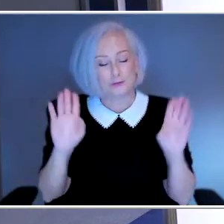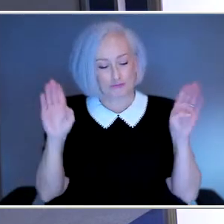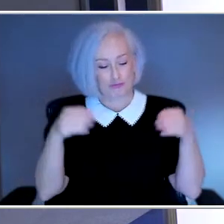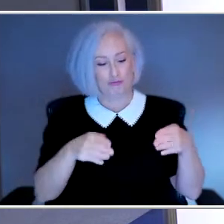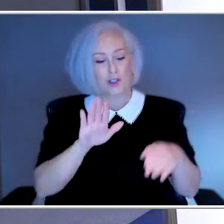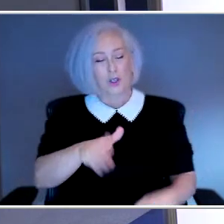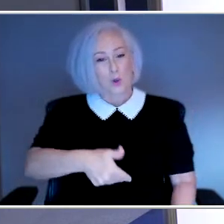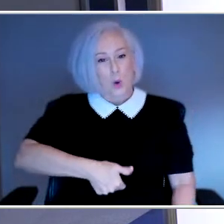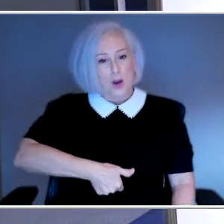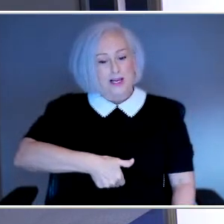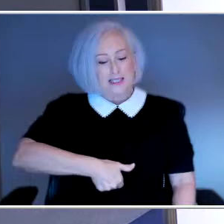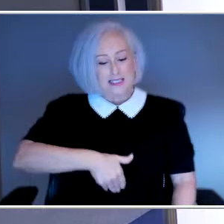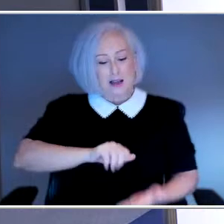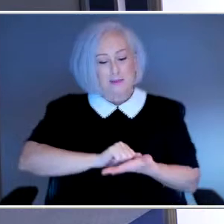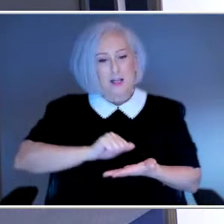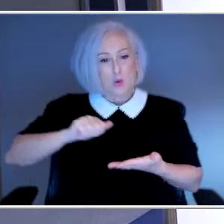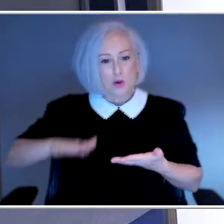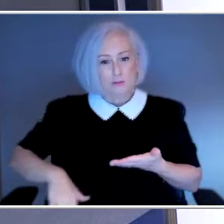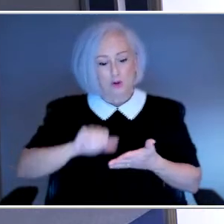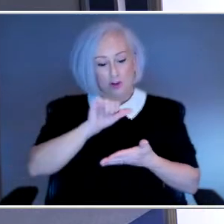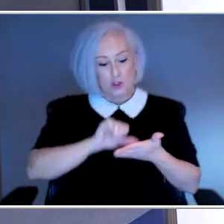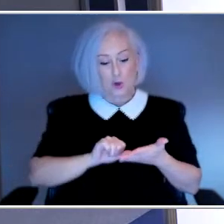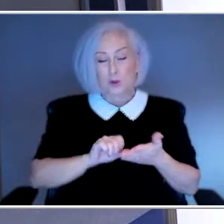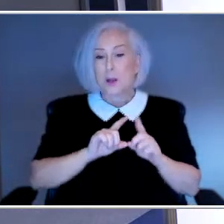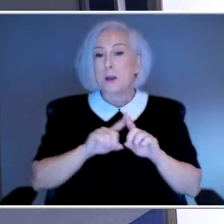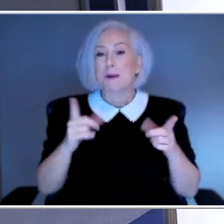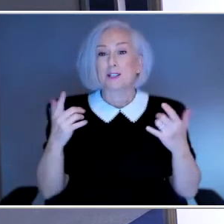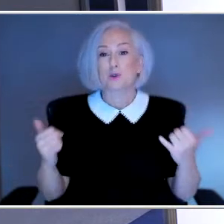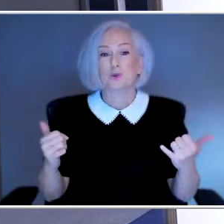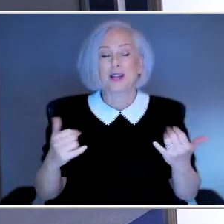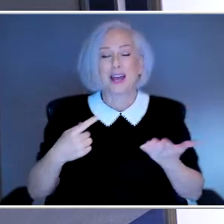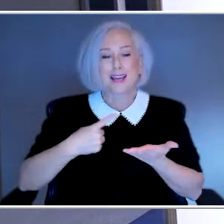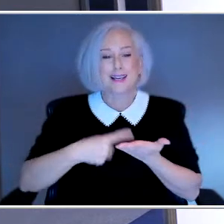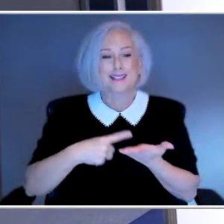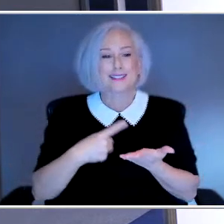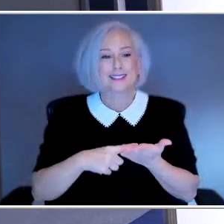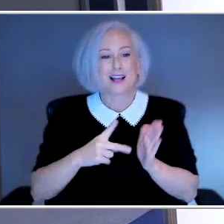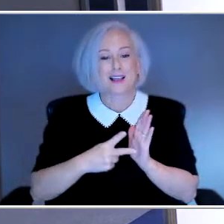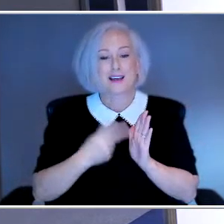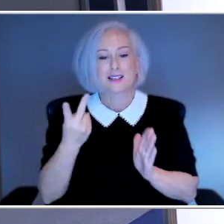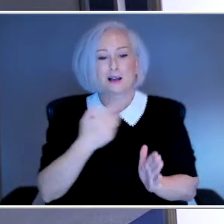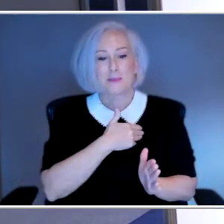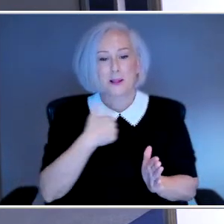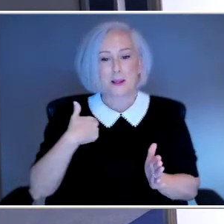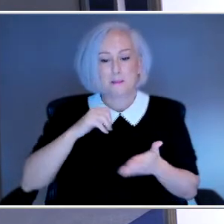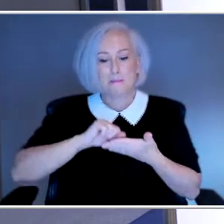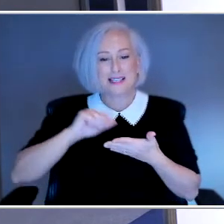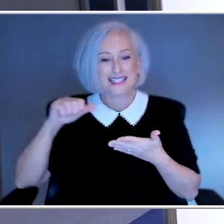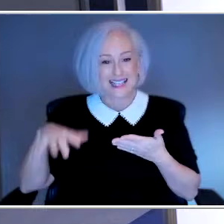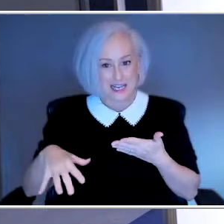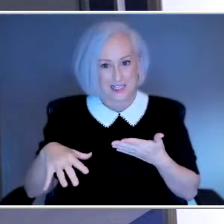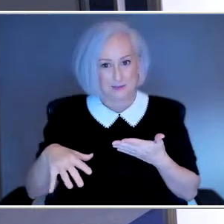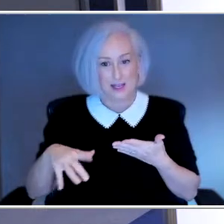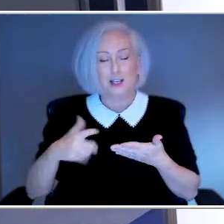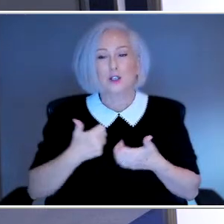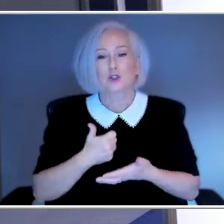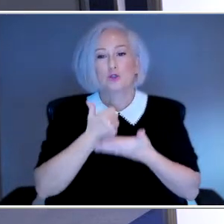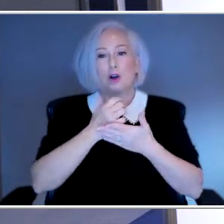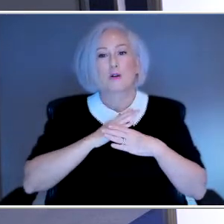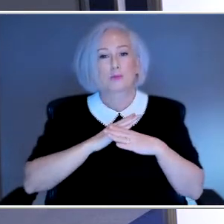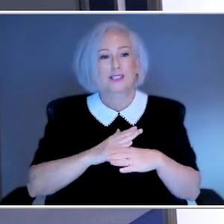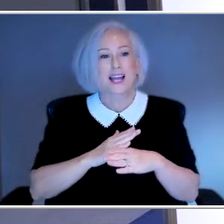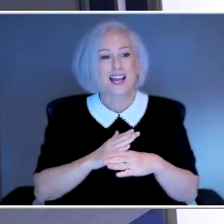removal surgery, and we're going to be talking about your double mastectomy as far as your next step in preventative care. But you were mentioning you were getting emotional watching